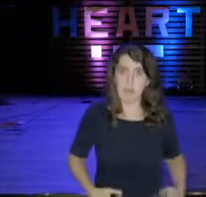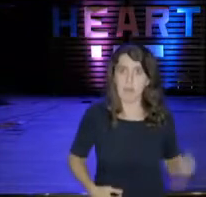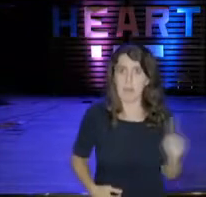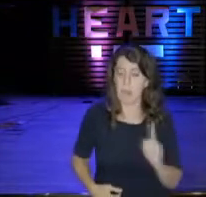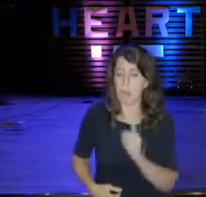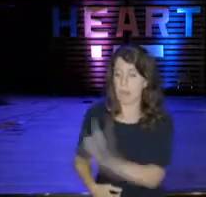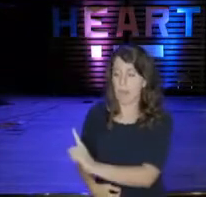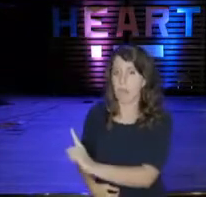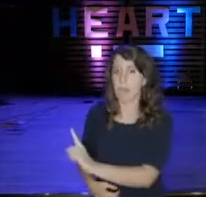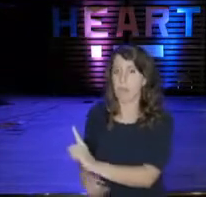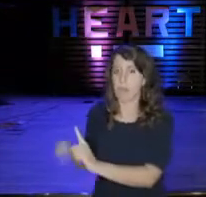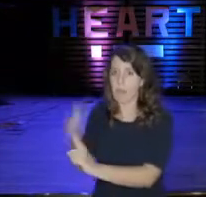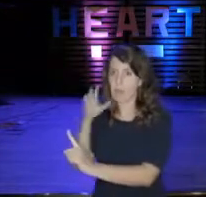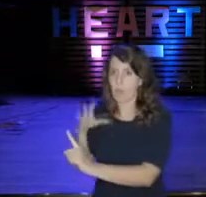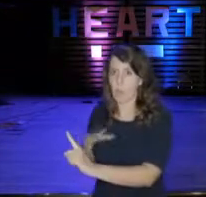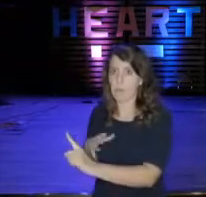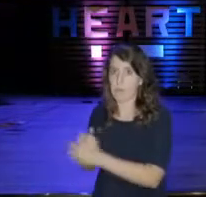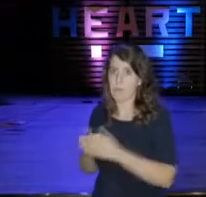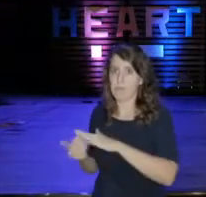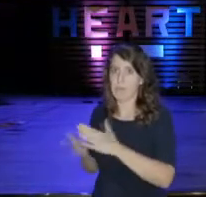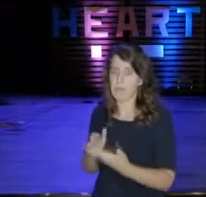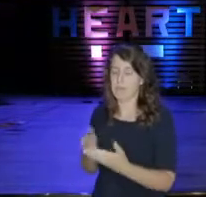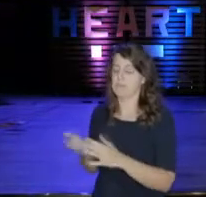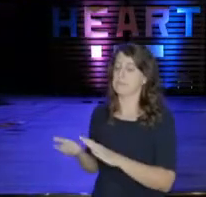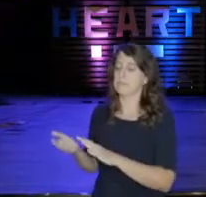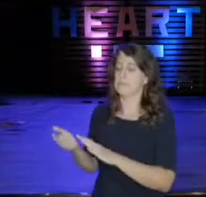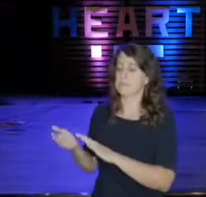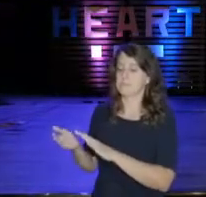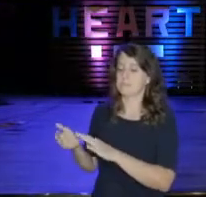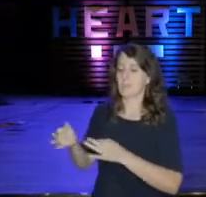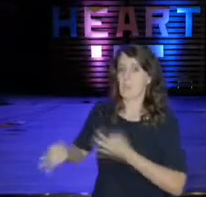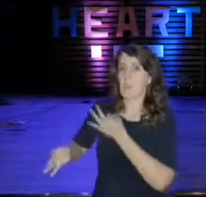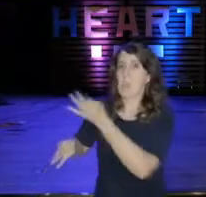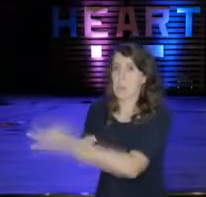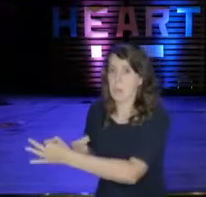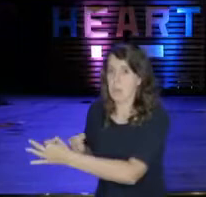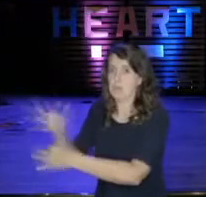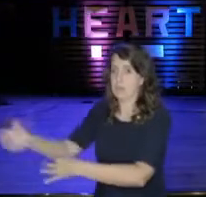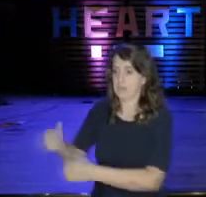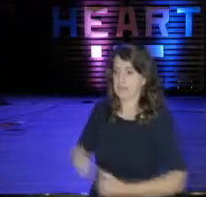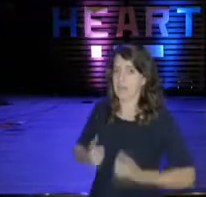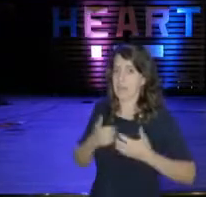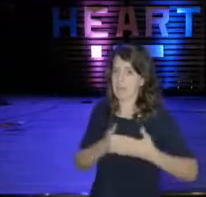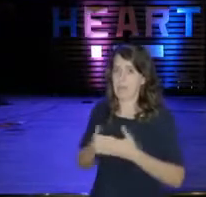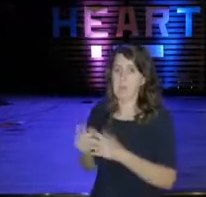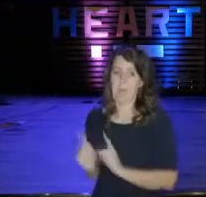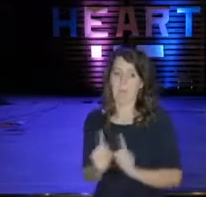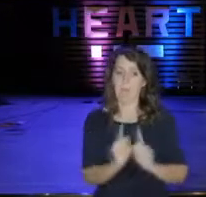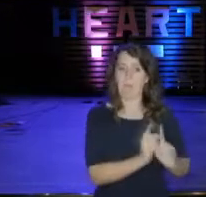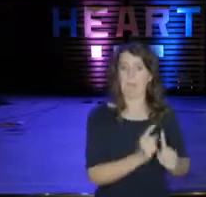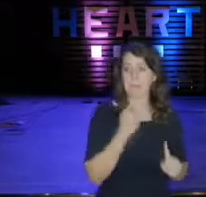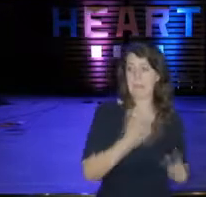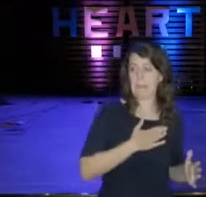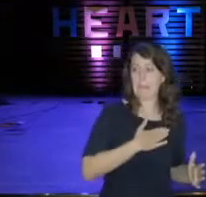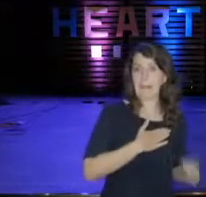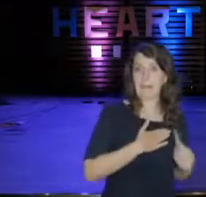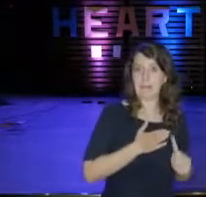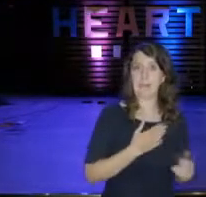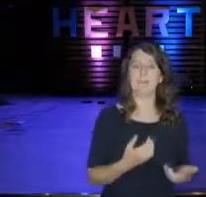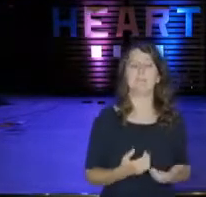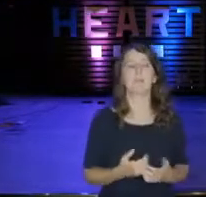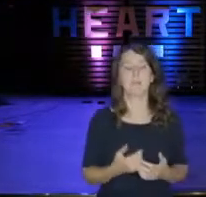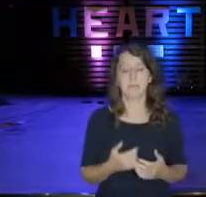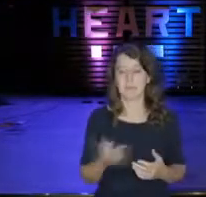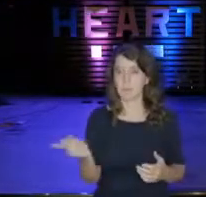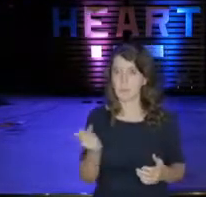it with the live baby, takes the live baby, and it claims, "this baby is my own." And a big fight starts when